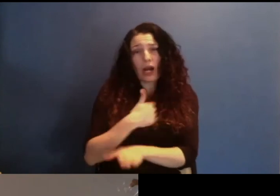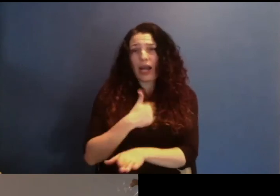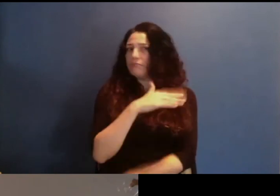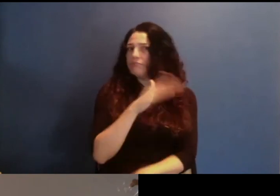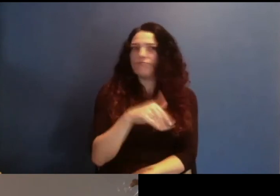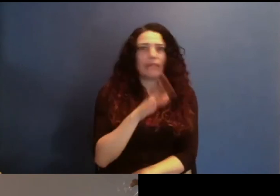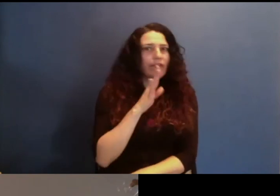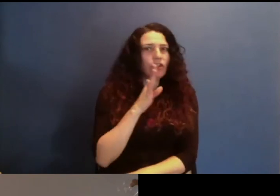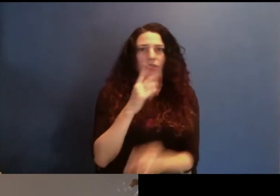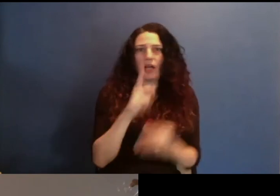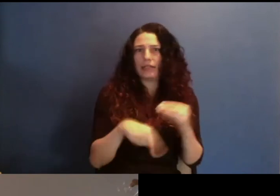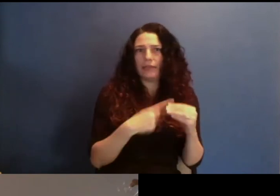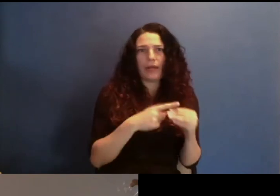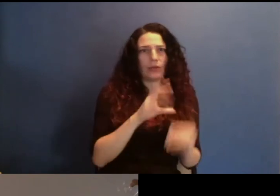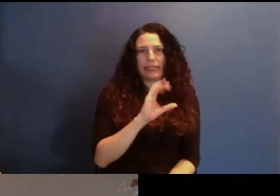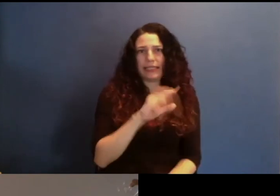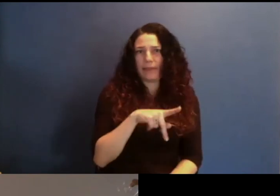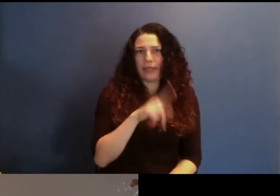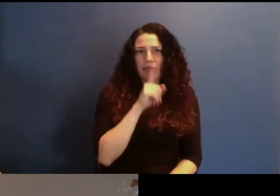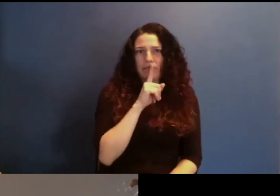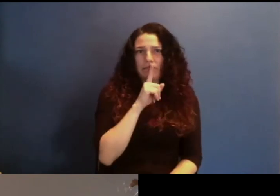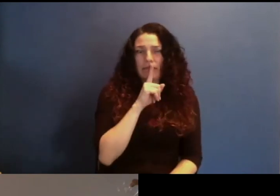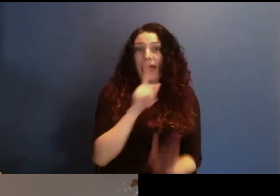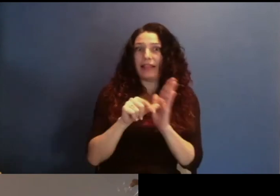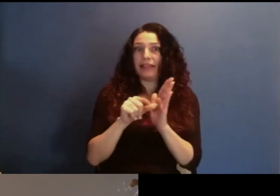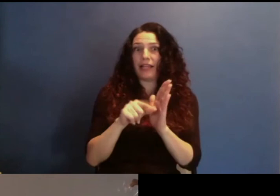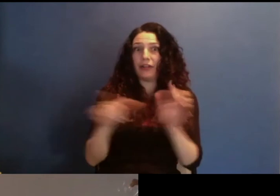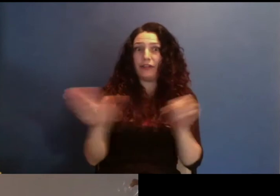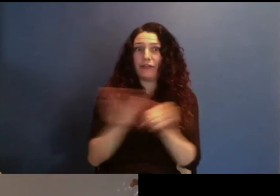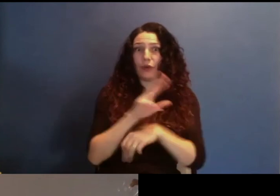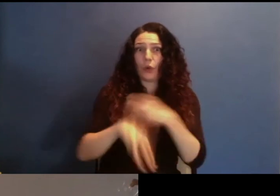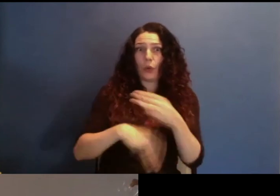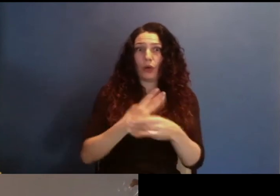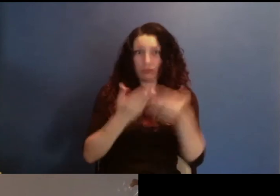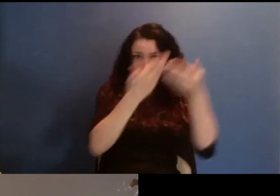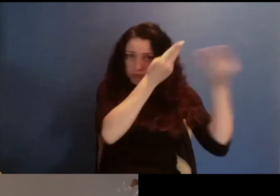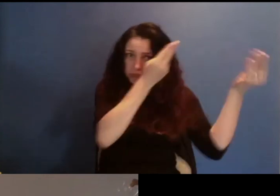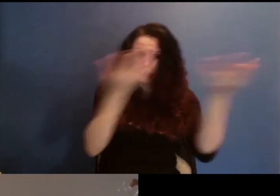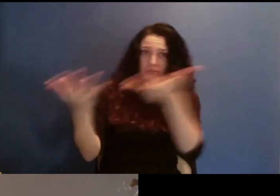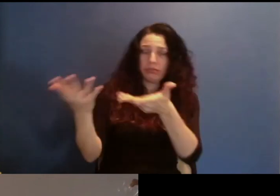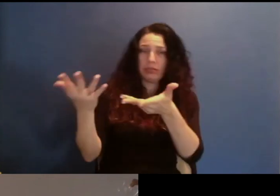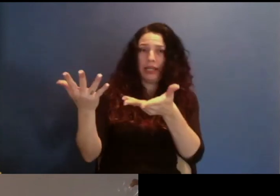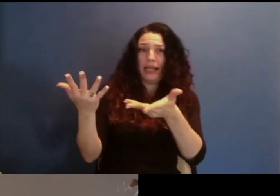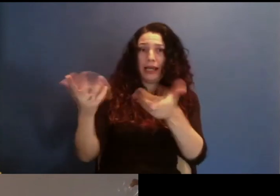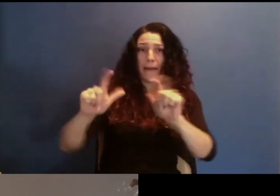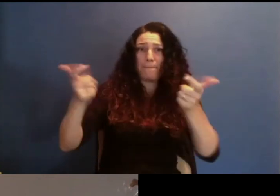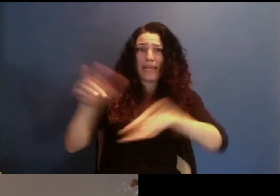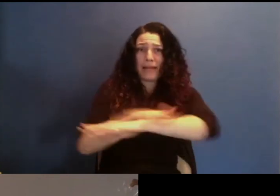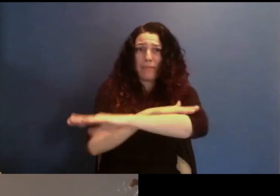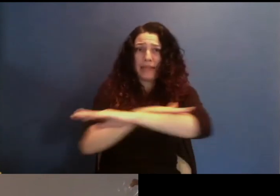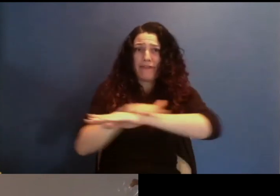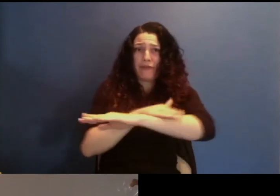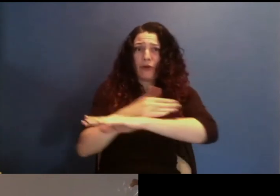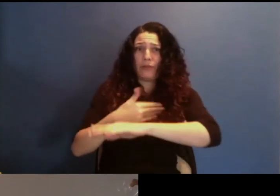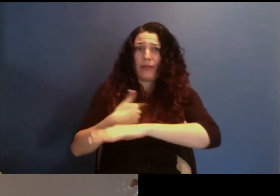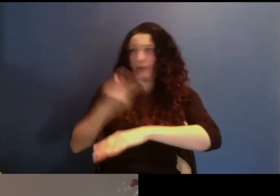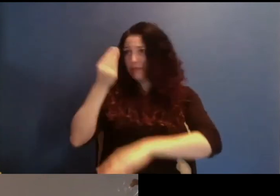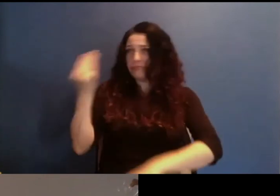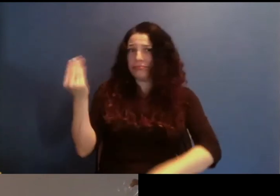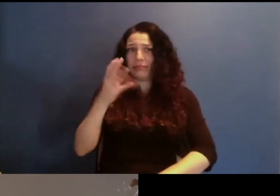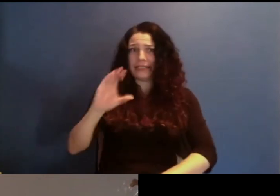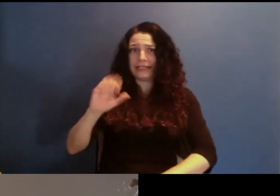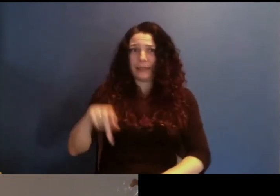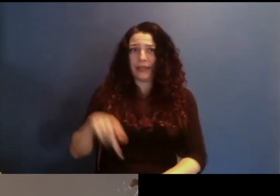having cerebral palsy to the whole world knowing about my cerebral palsy and talking about it on a huge platform. So it was a huge